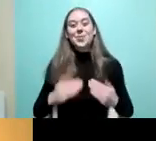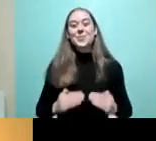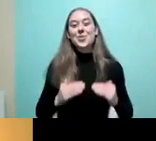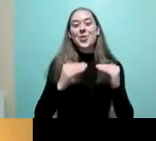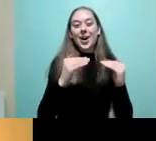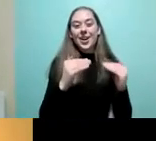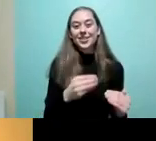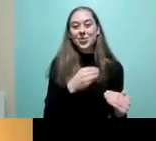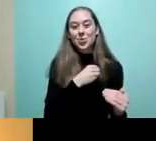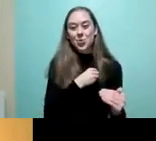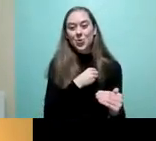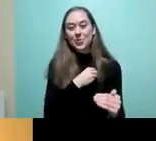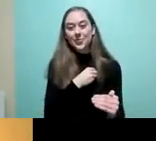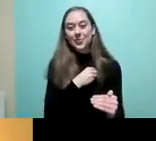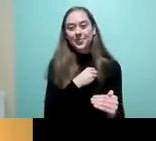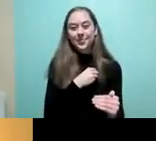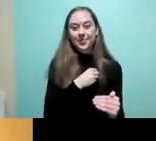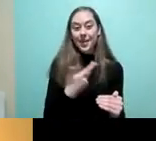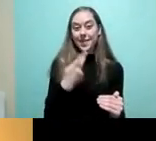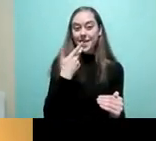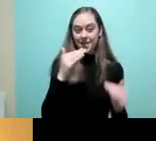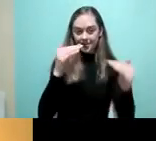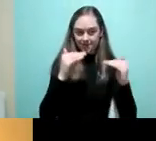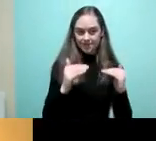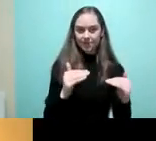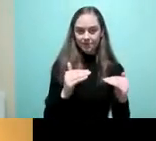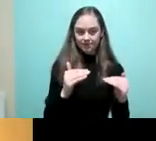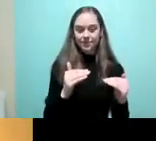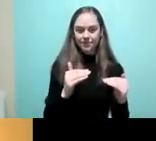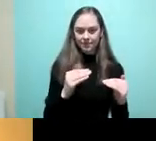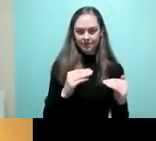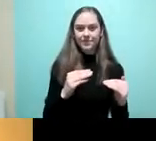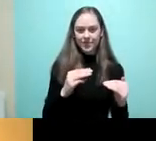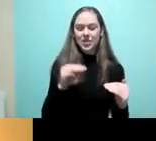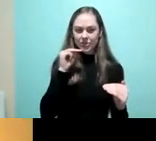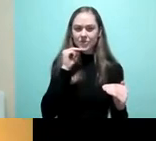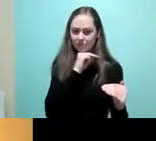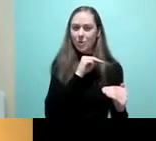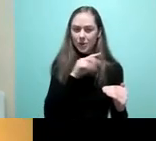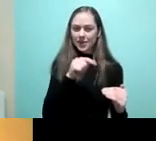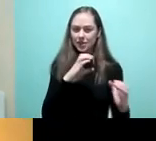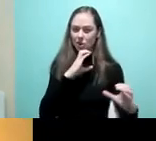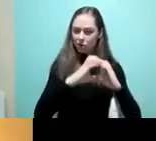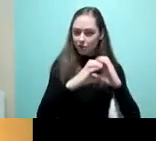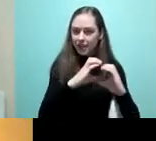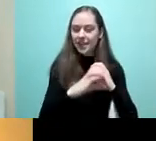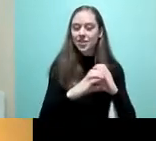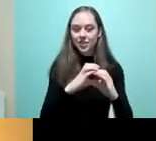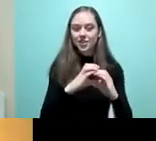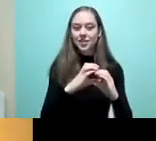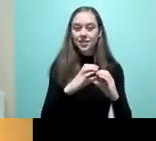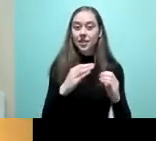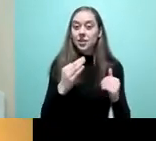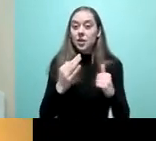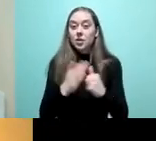we're going to move on to the third one. This one is really crucial, right? Communication, because for the people